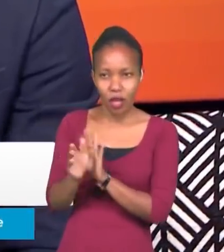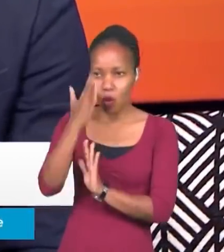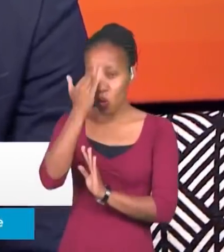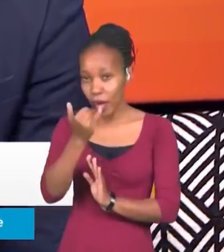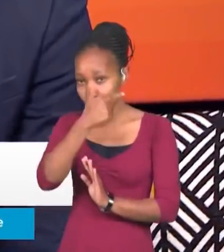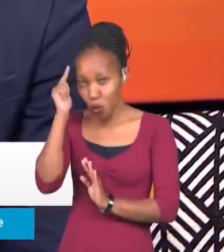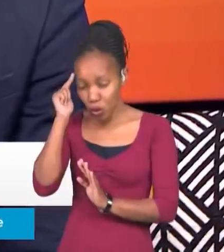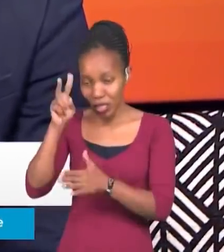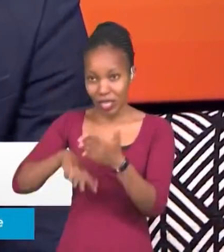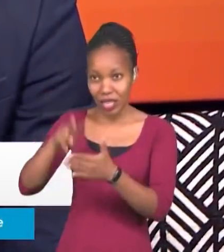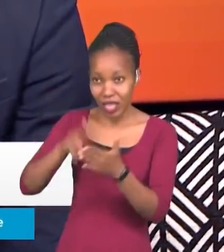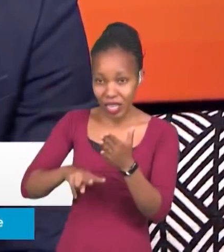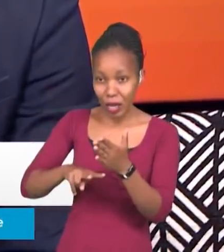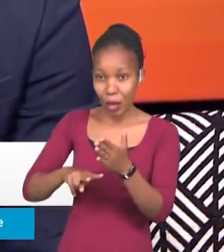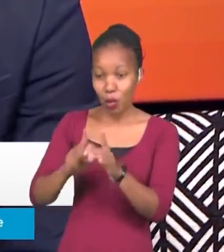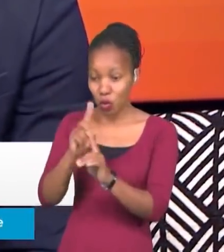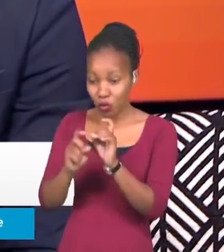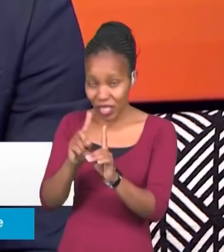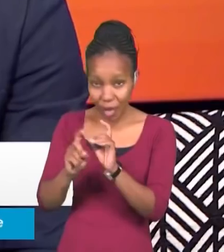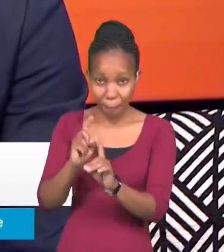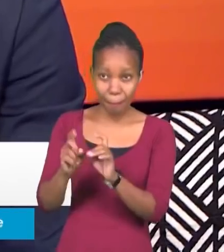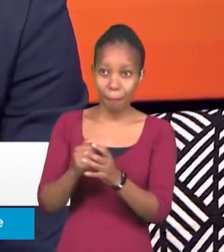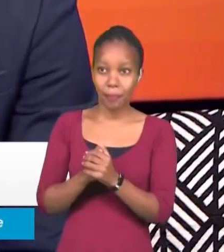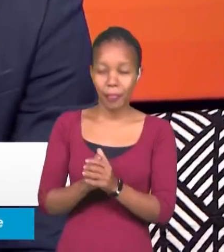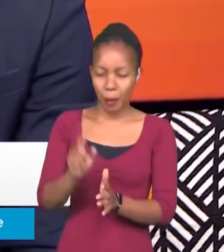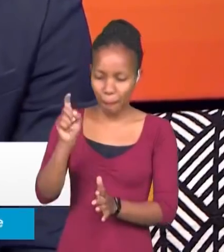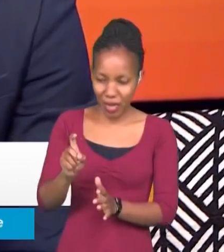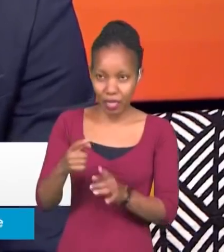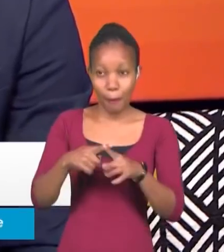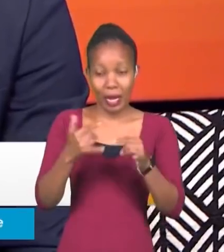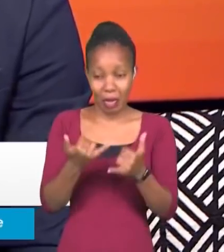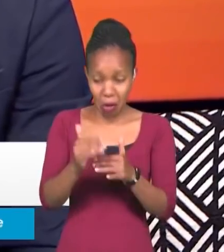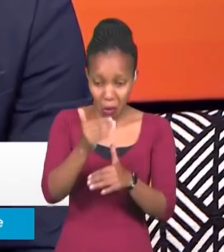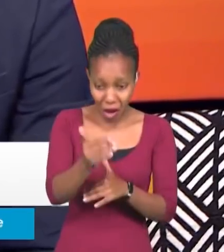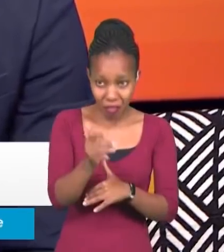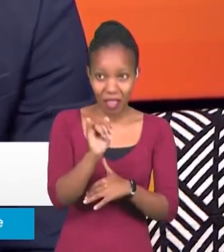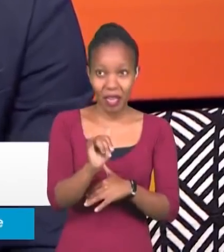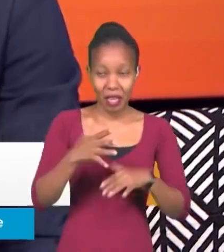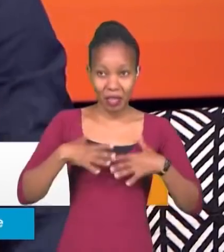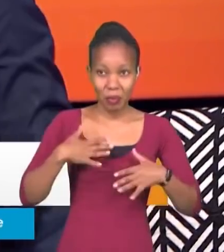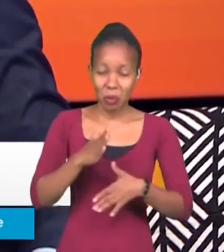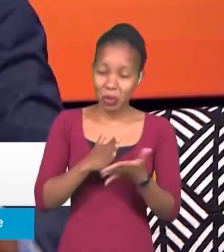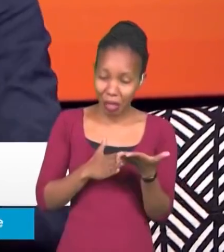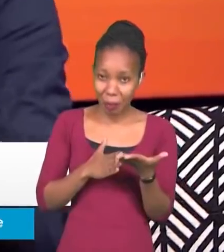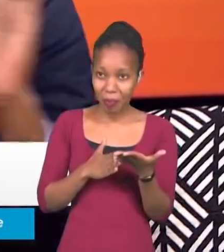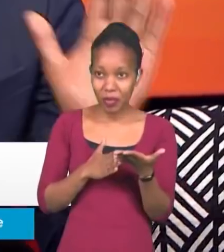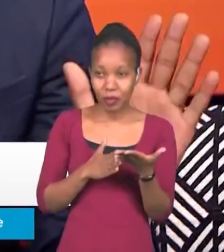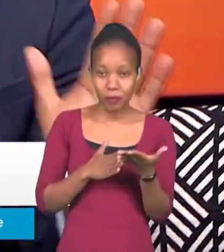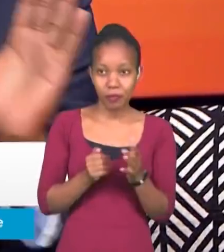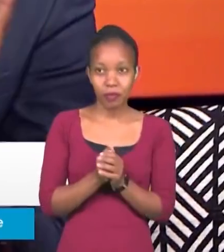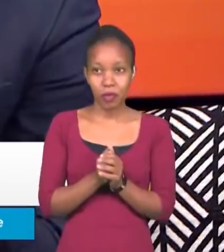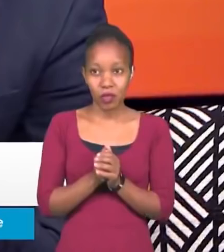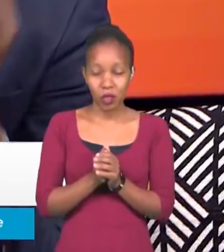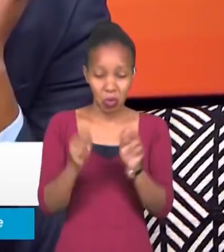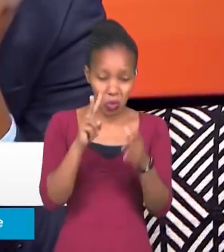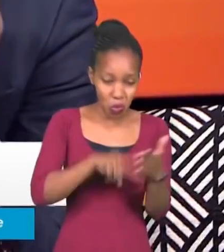used to read because of exams. Mm-hmm. Goodness, yeah. You just had to. Mm. But now after that, some people who are, you only read for exams,